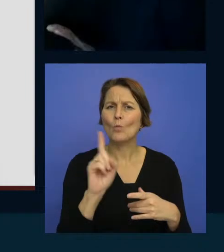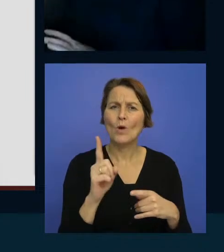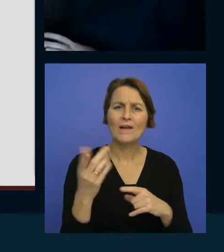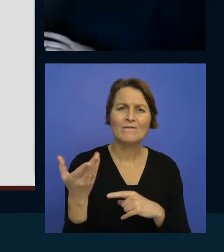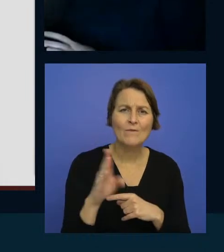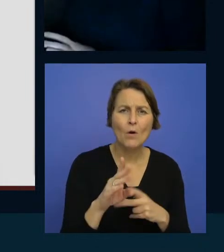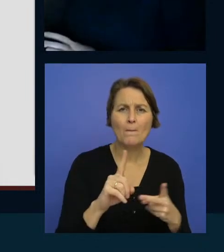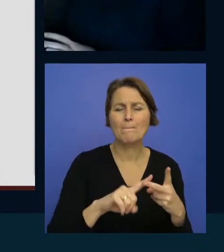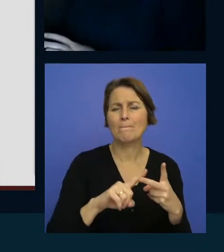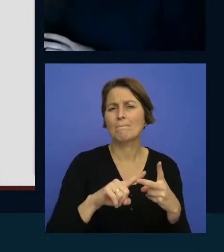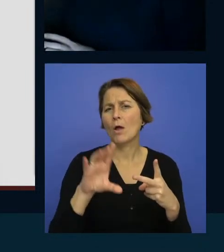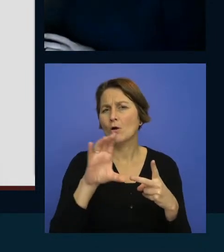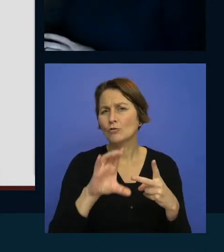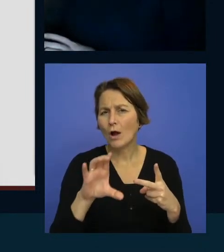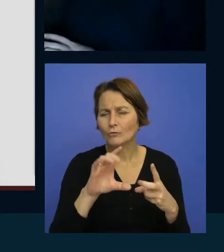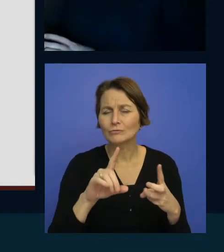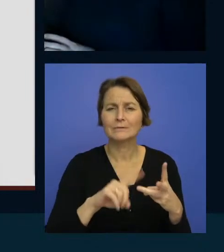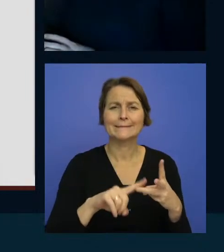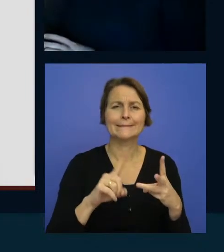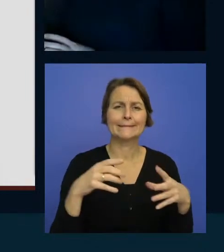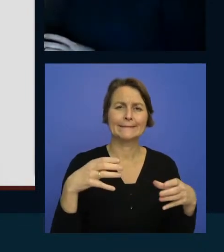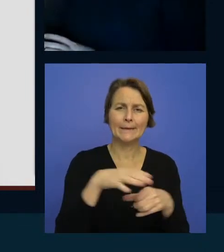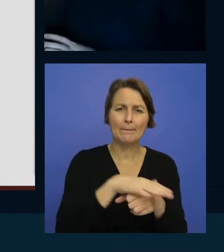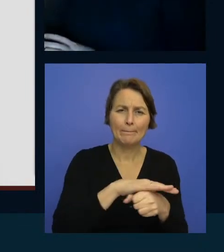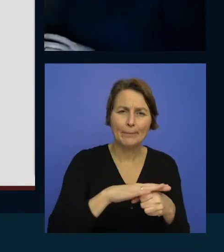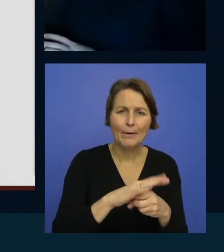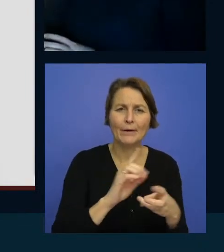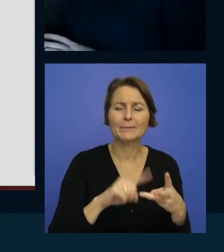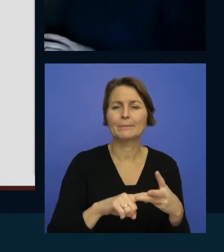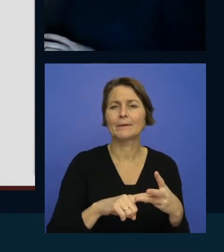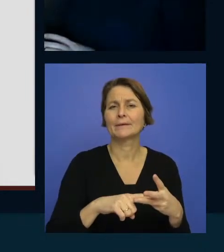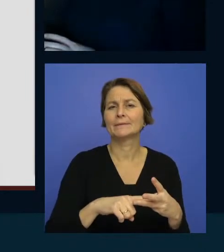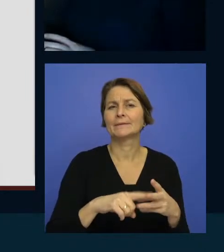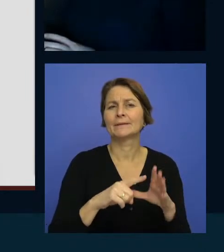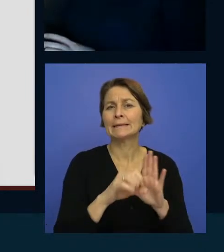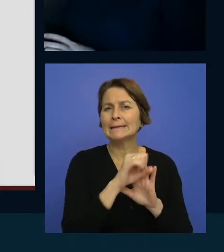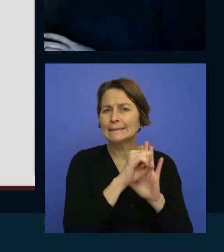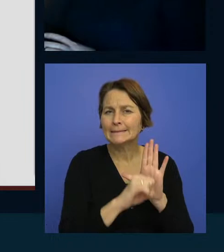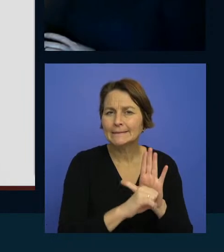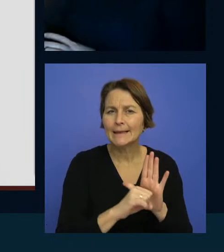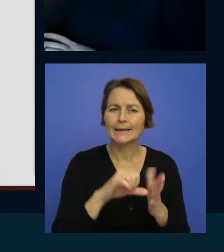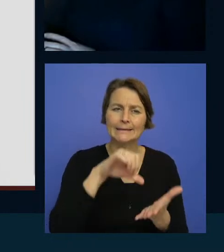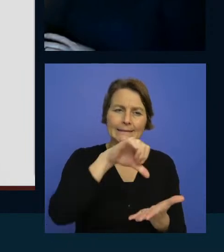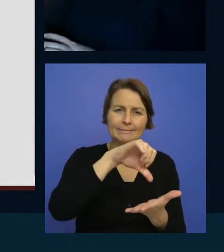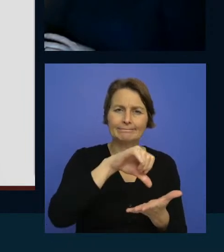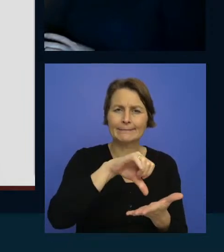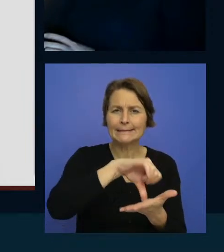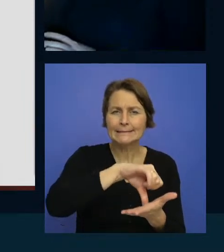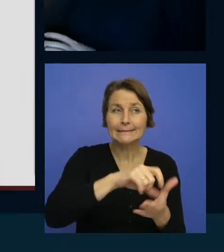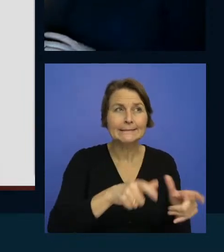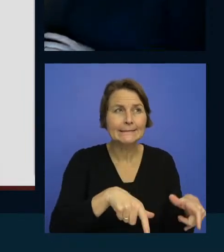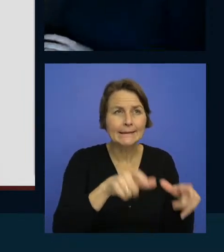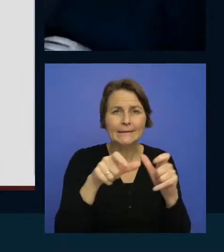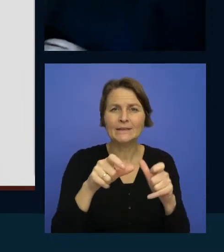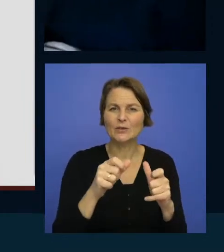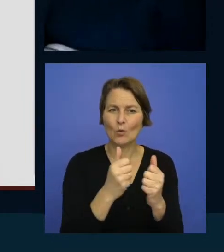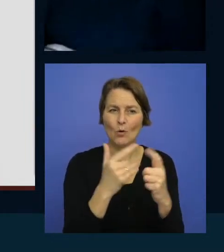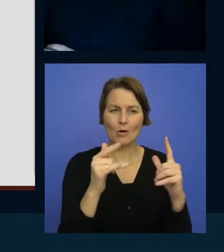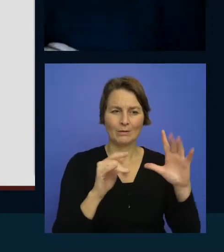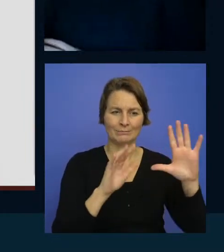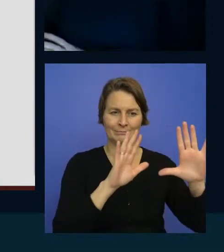country, state, city, and you get all of the activities across these